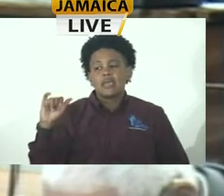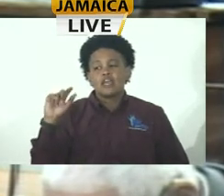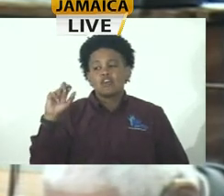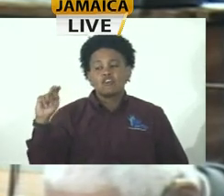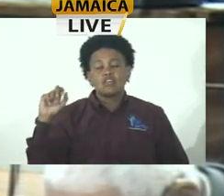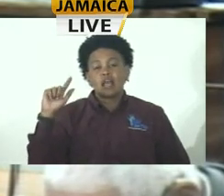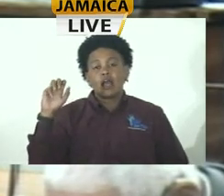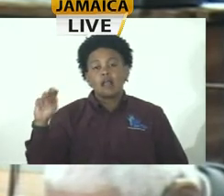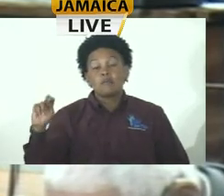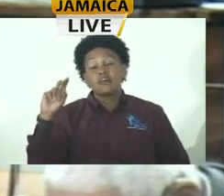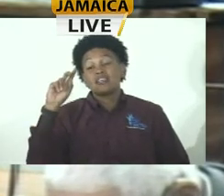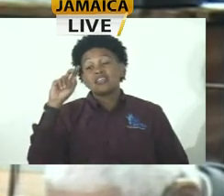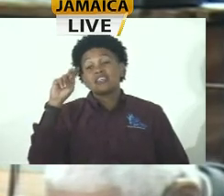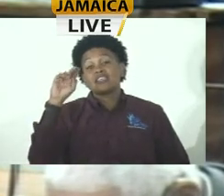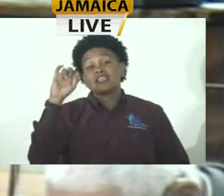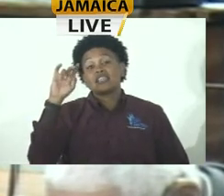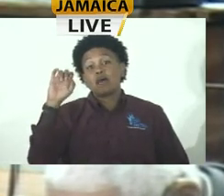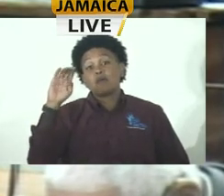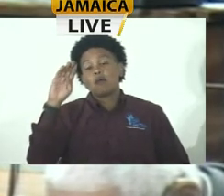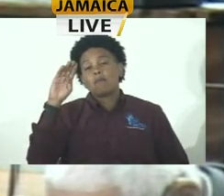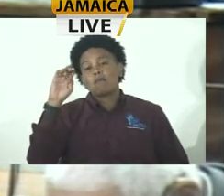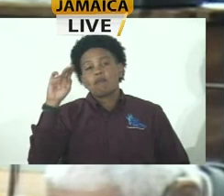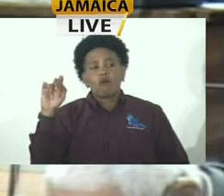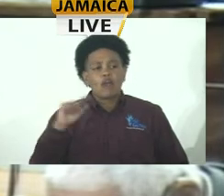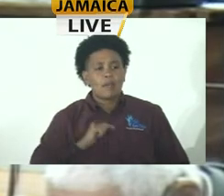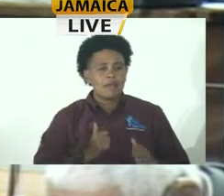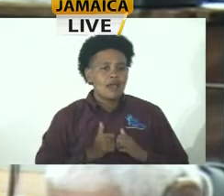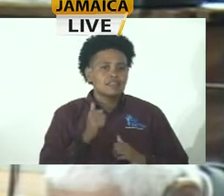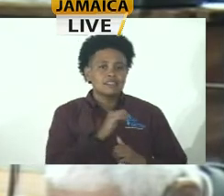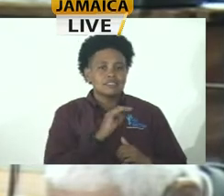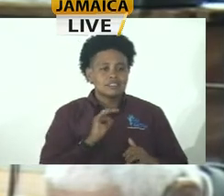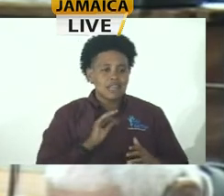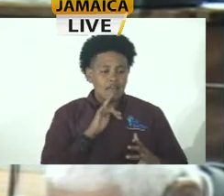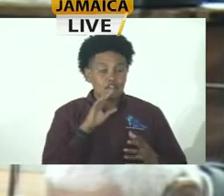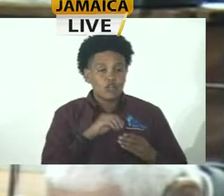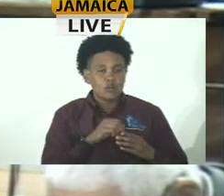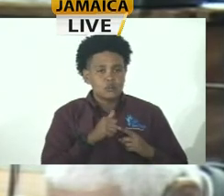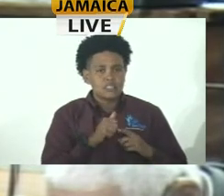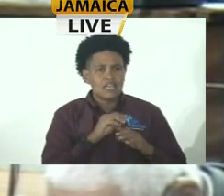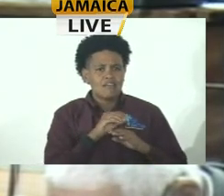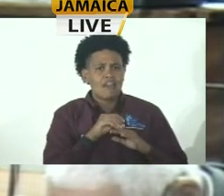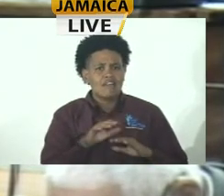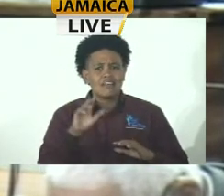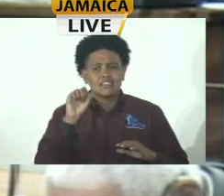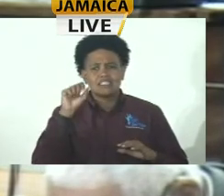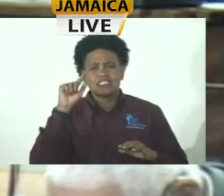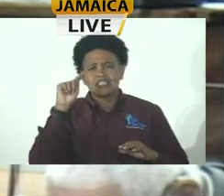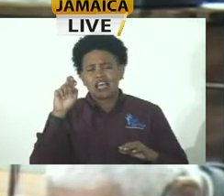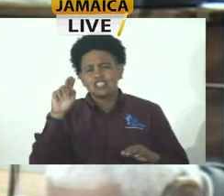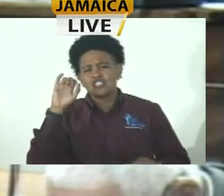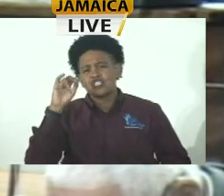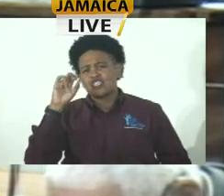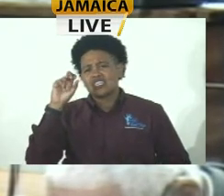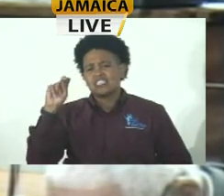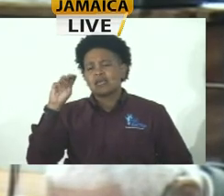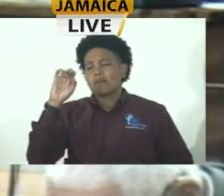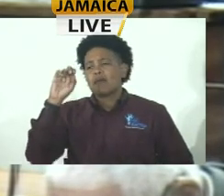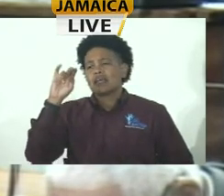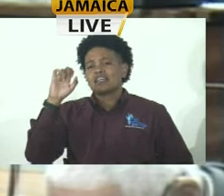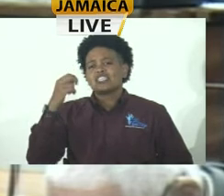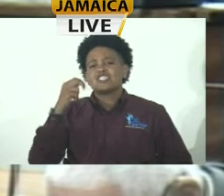burke and my executive staff including advisors bin lisangster jason mcniche senator